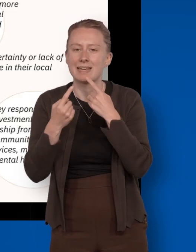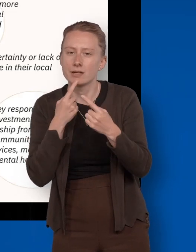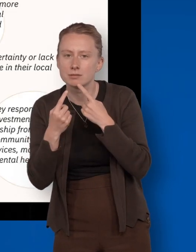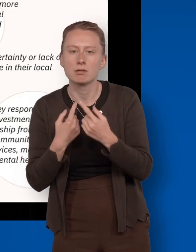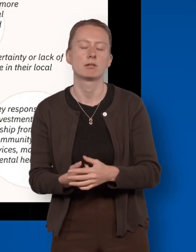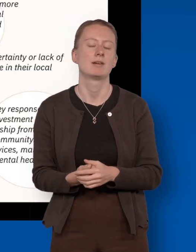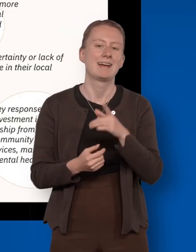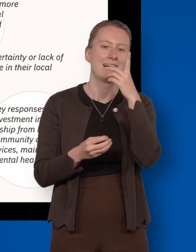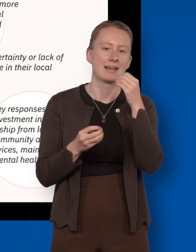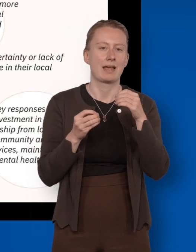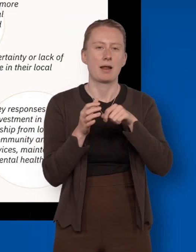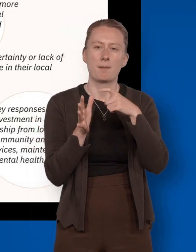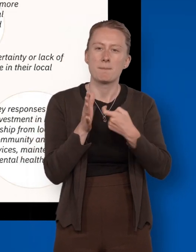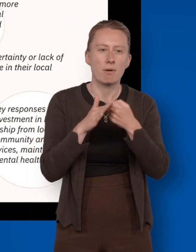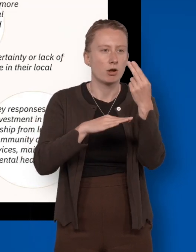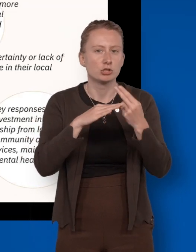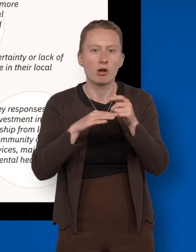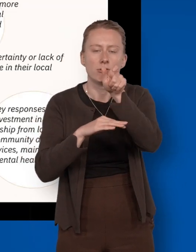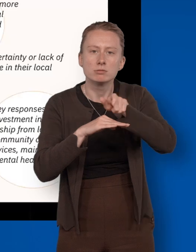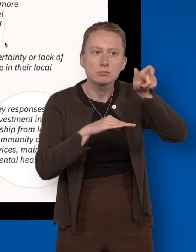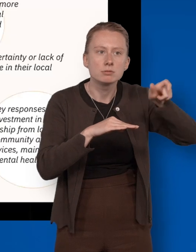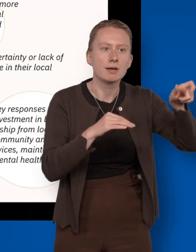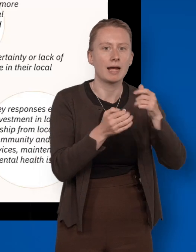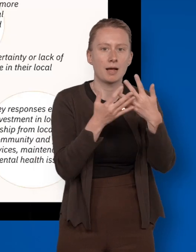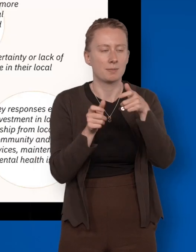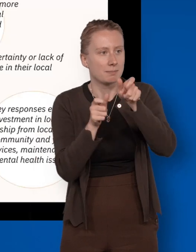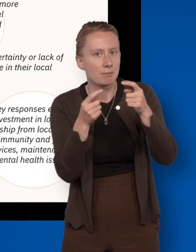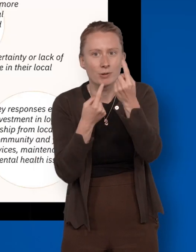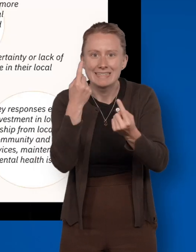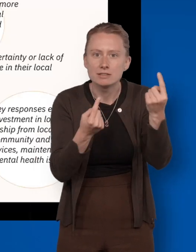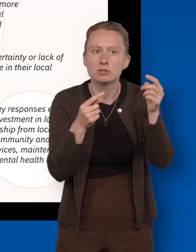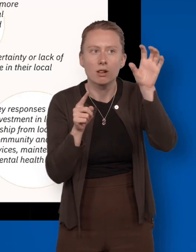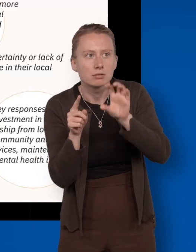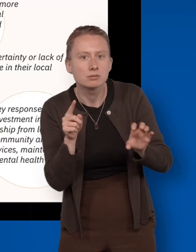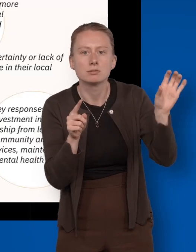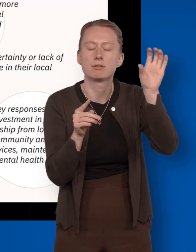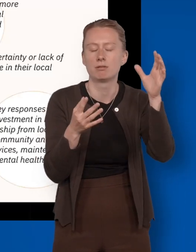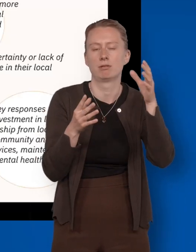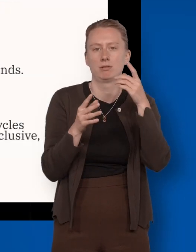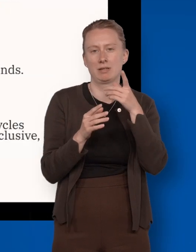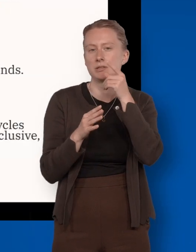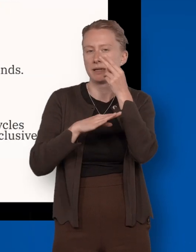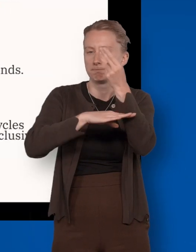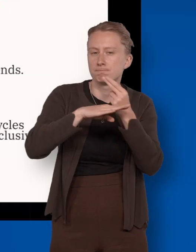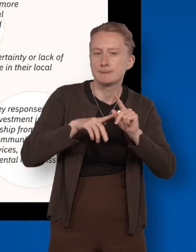how many people are actually in this cluster, how many people are in this cluster, etc.